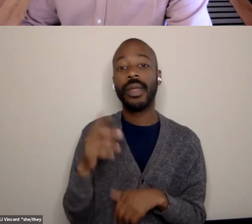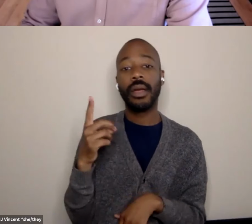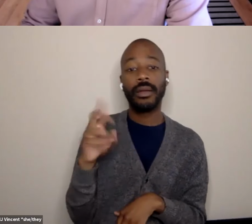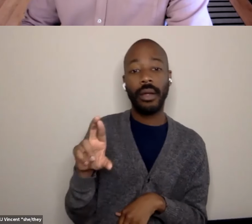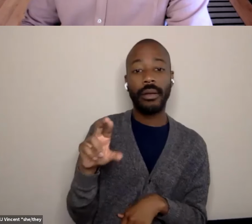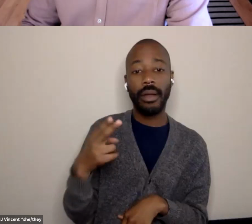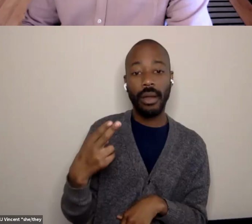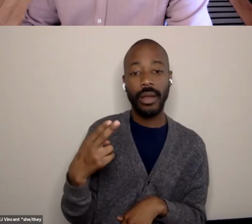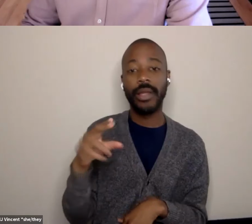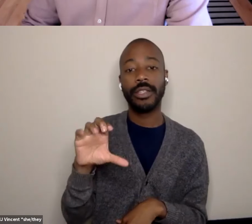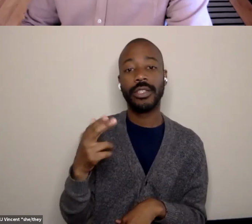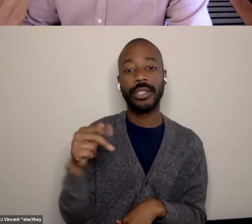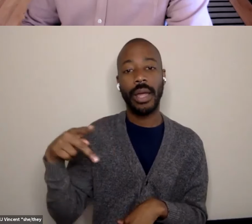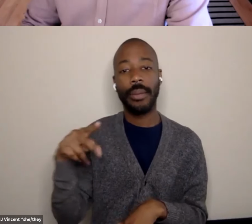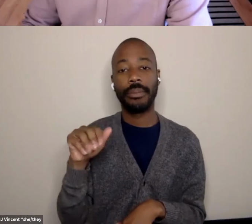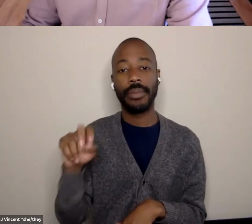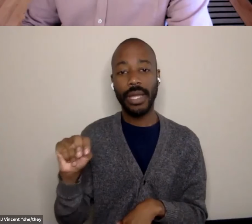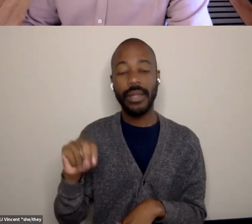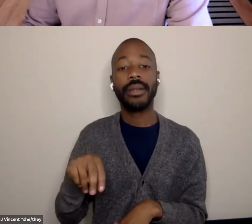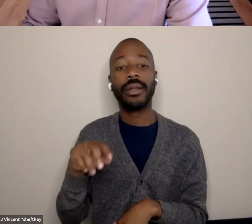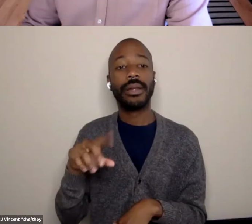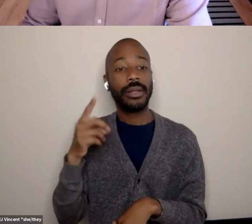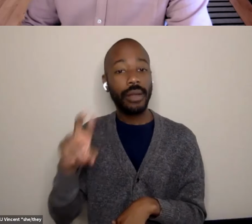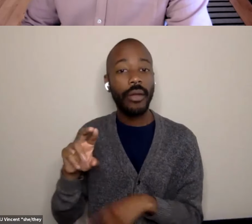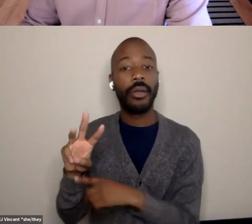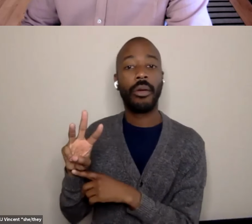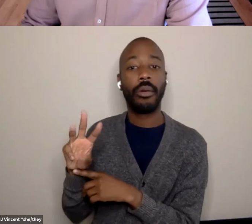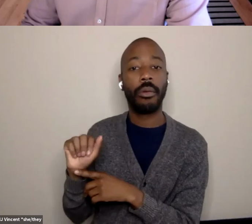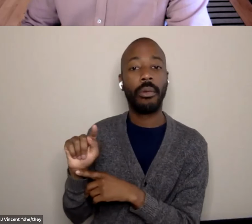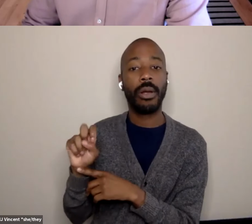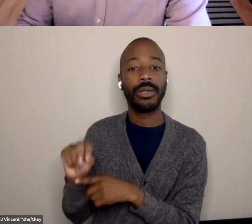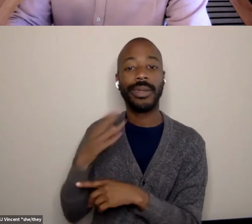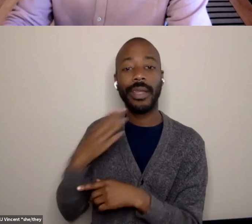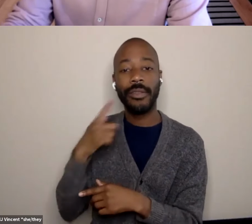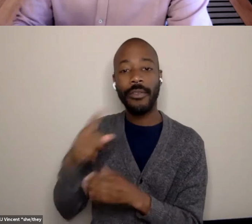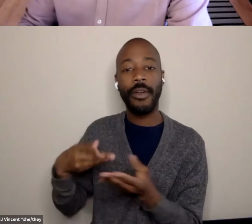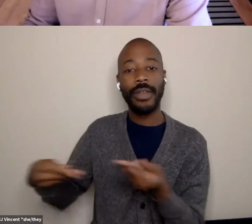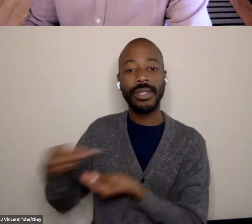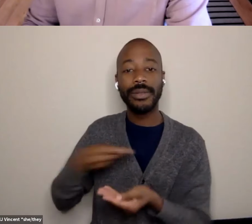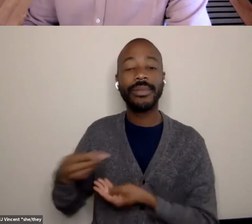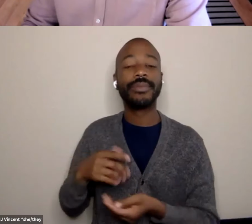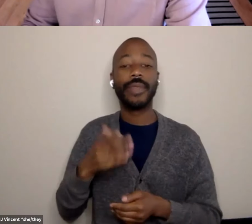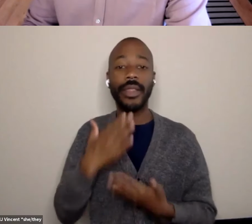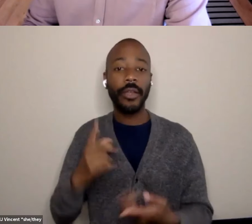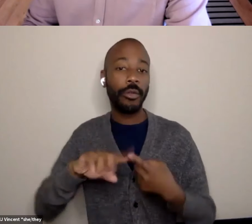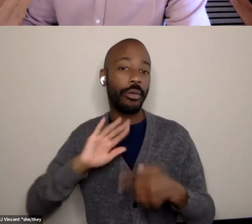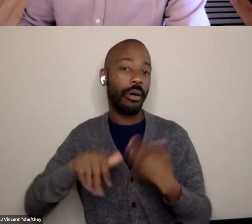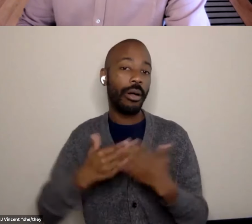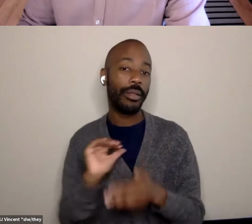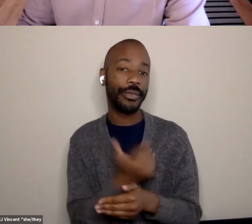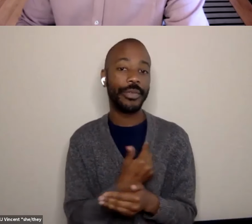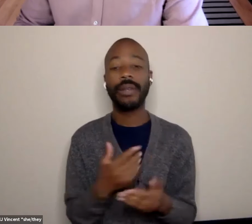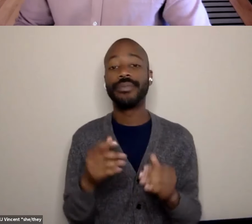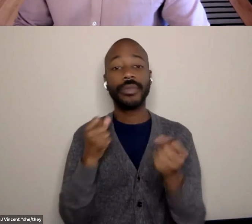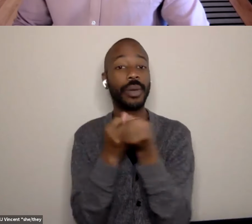Hollinside. We thank you for being here. Thank you, Dr. Watson, for facilitating the program. And thank you to all of our sponsors. Please recall